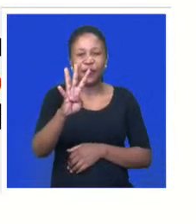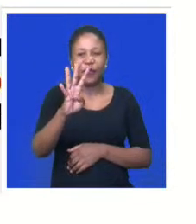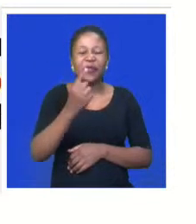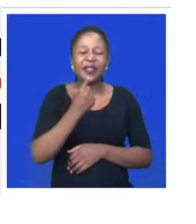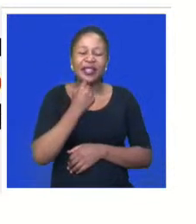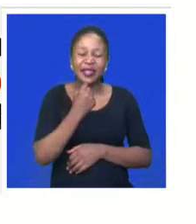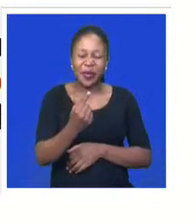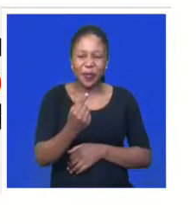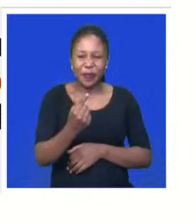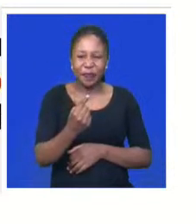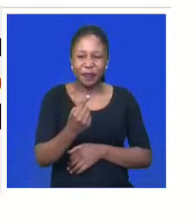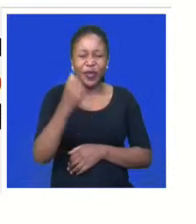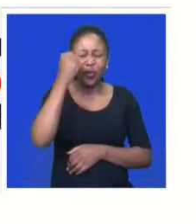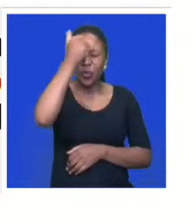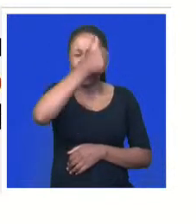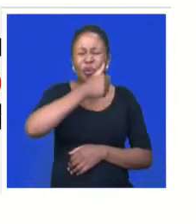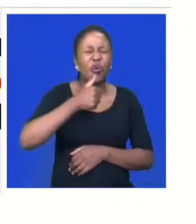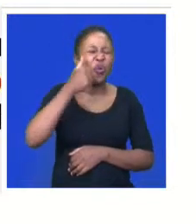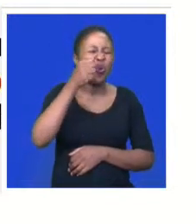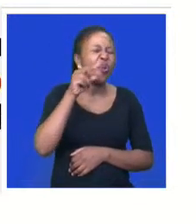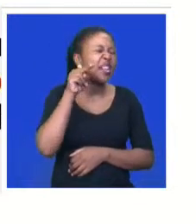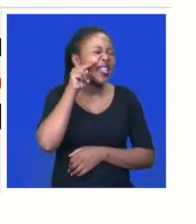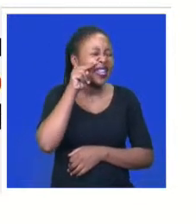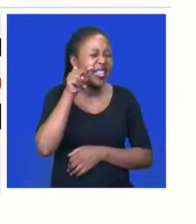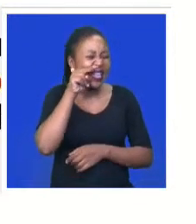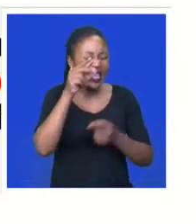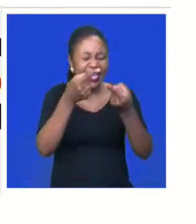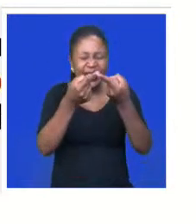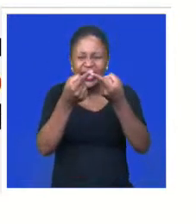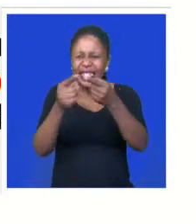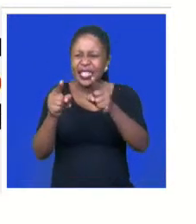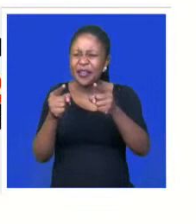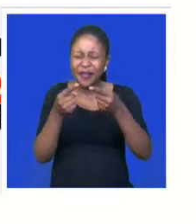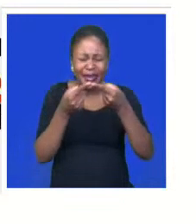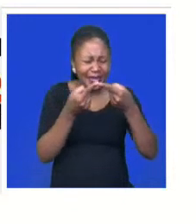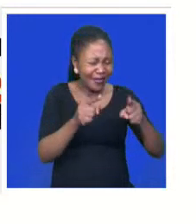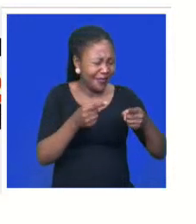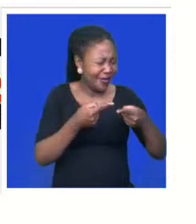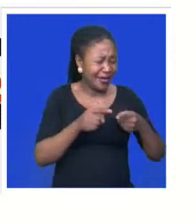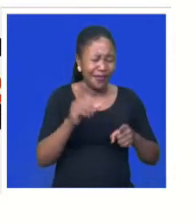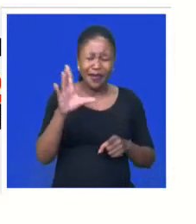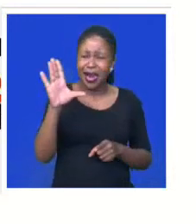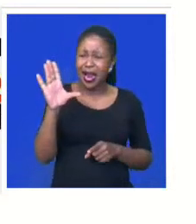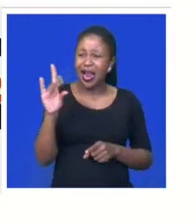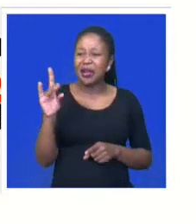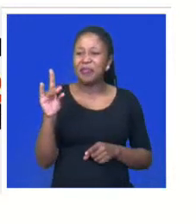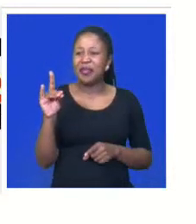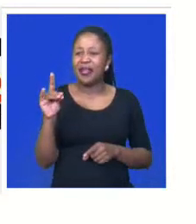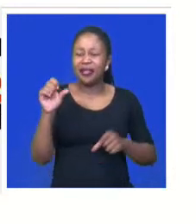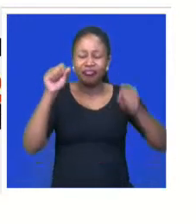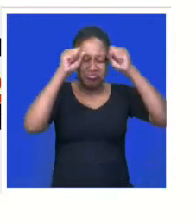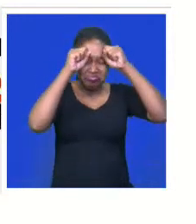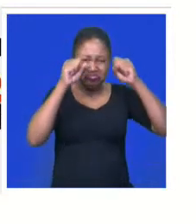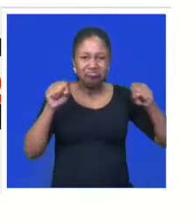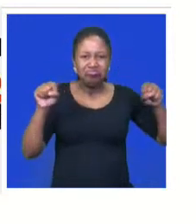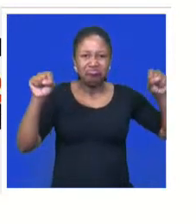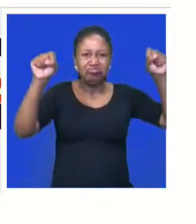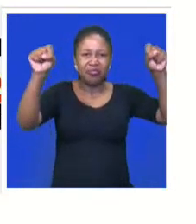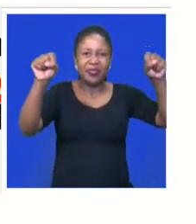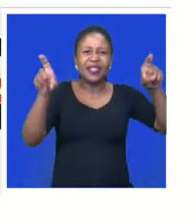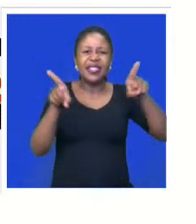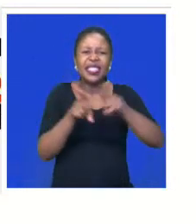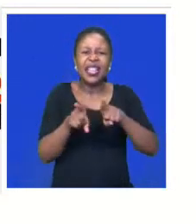creatures according to their kinds, cattle and creeping things, which are